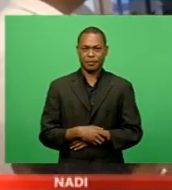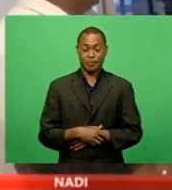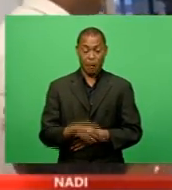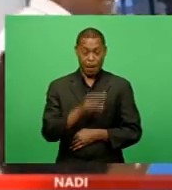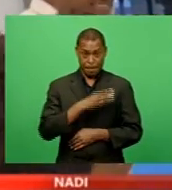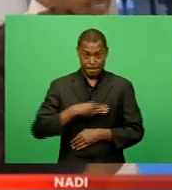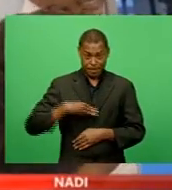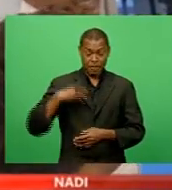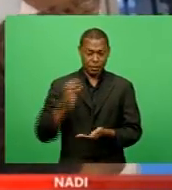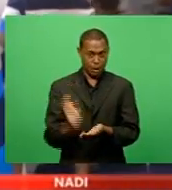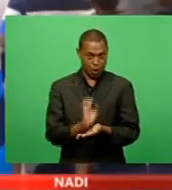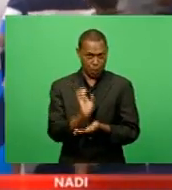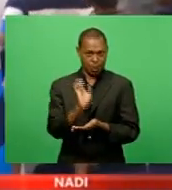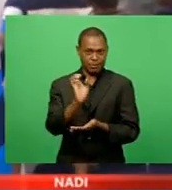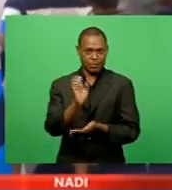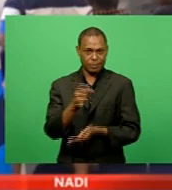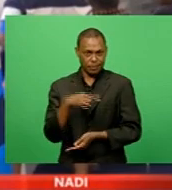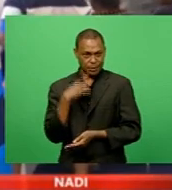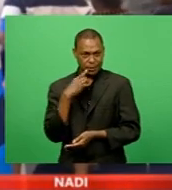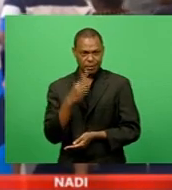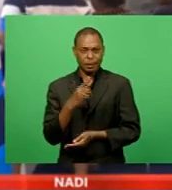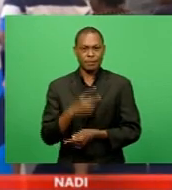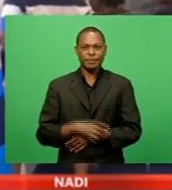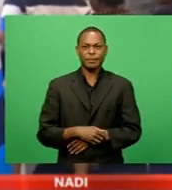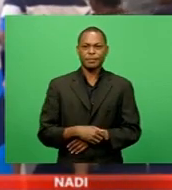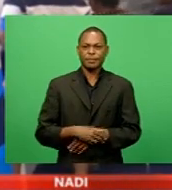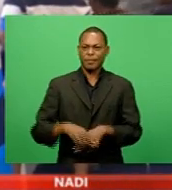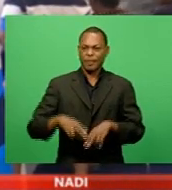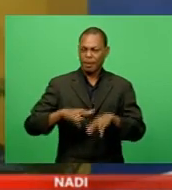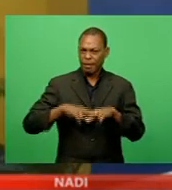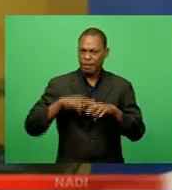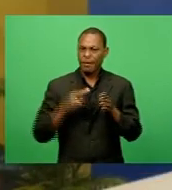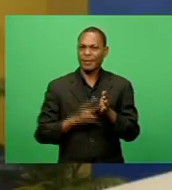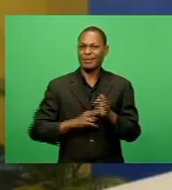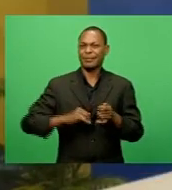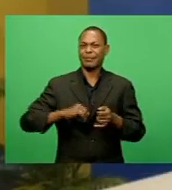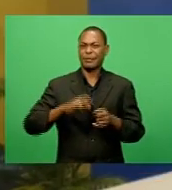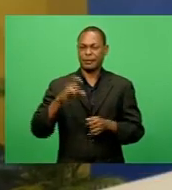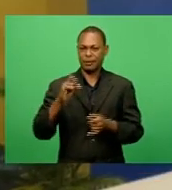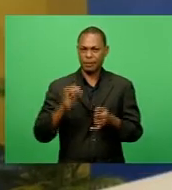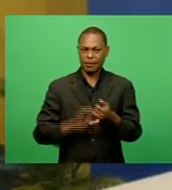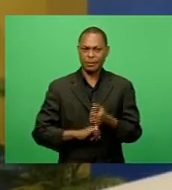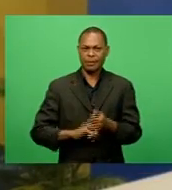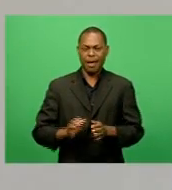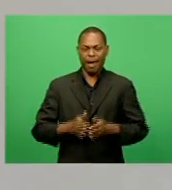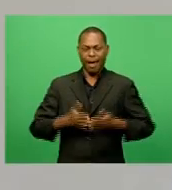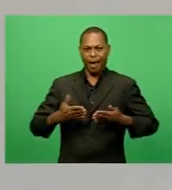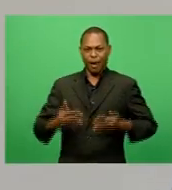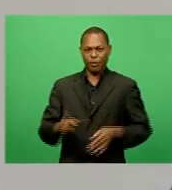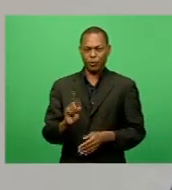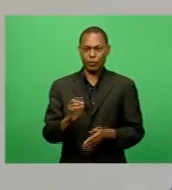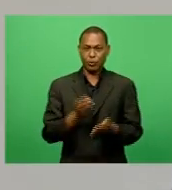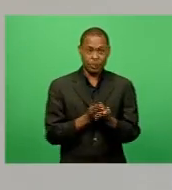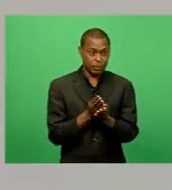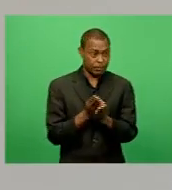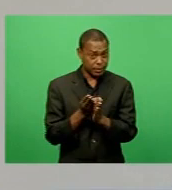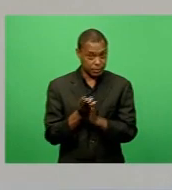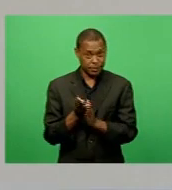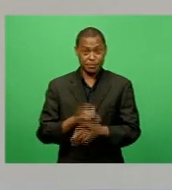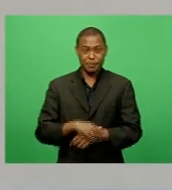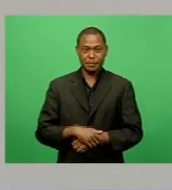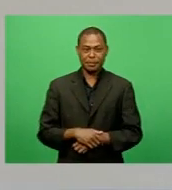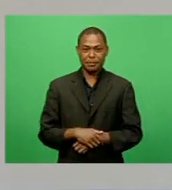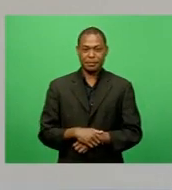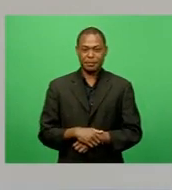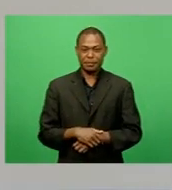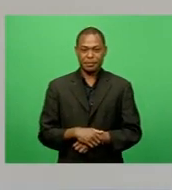Economy stresses that the FRCS will always be judged on how well it delivers its service. And all taxpayers of Fiji